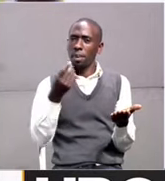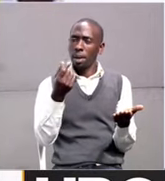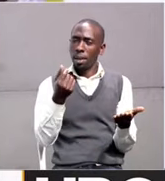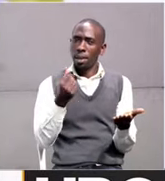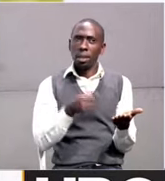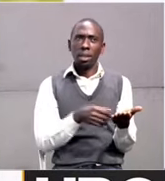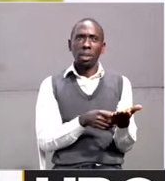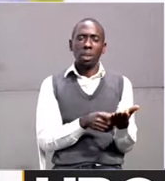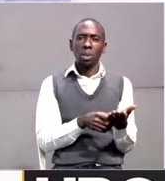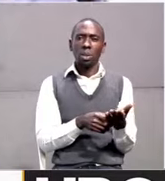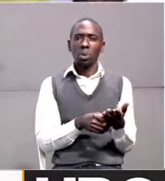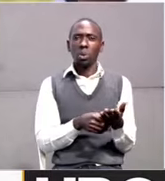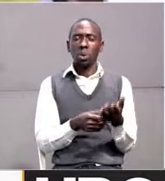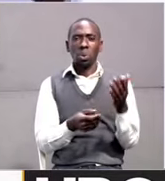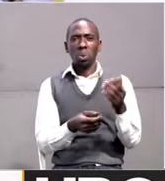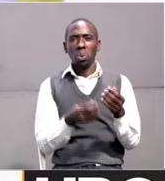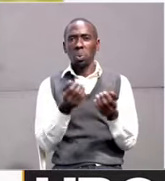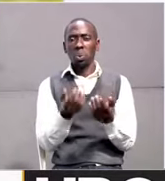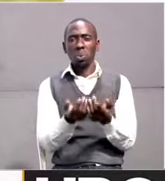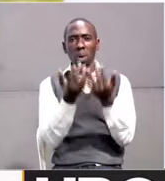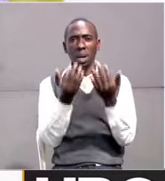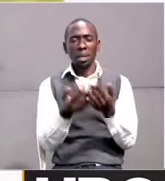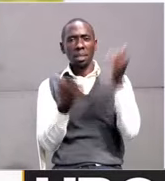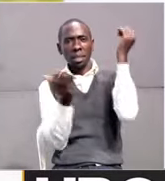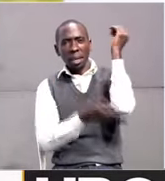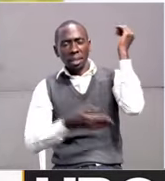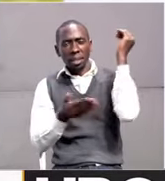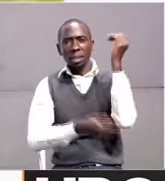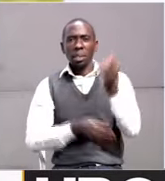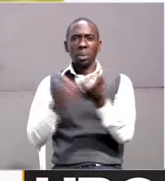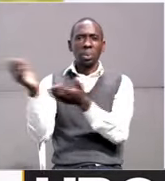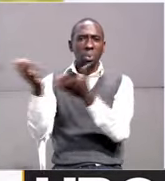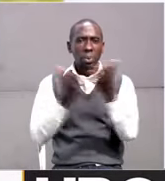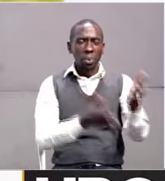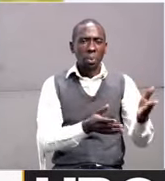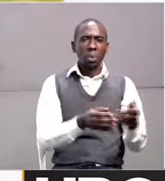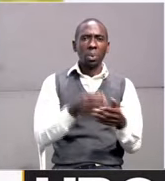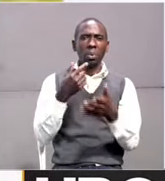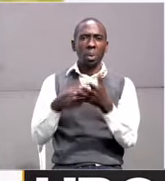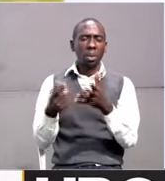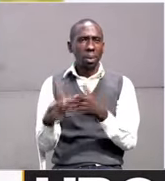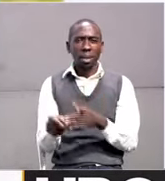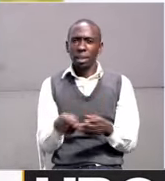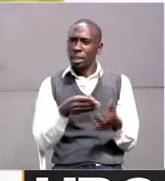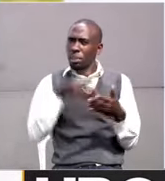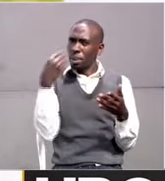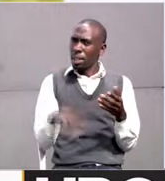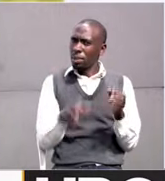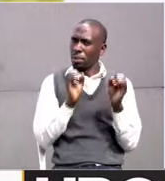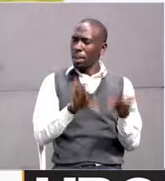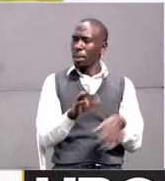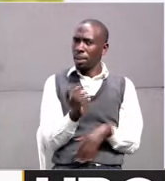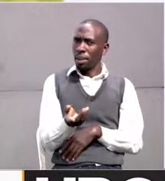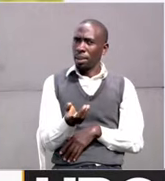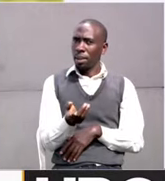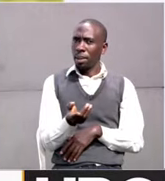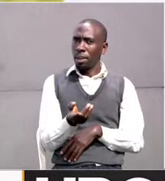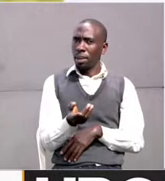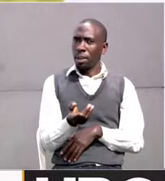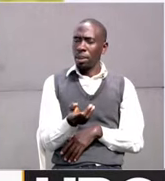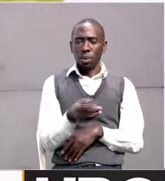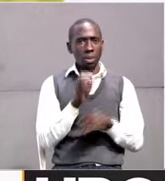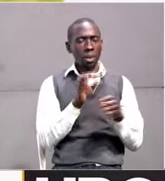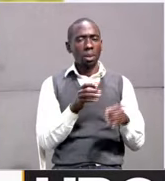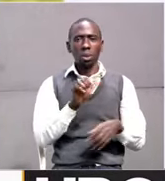moving the grass, cutting it, the fuel may not be very expensive. So now